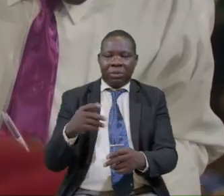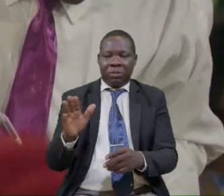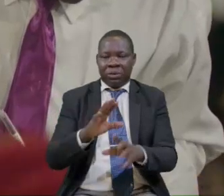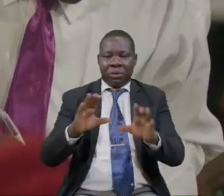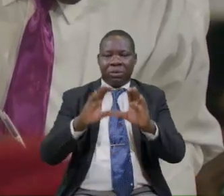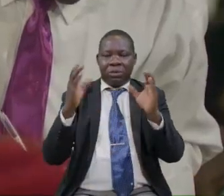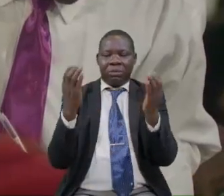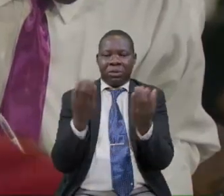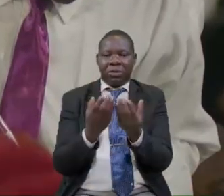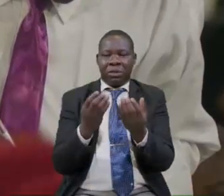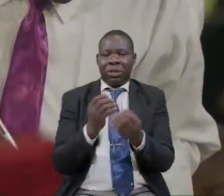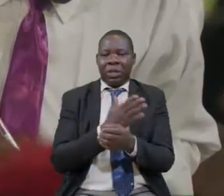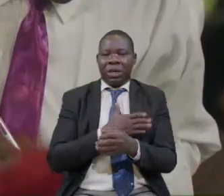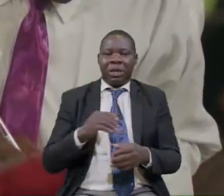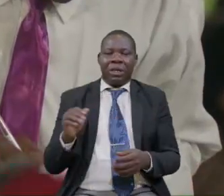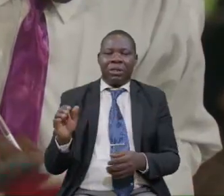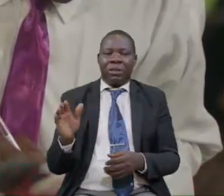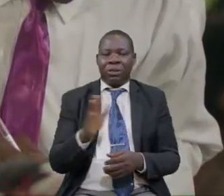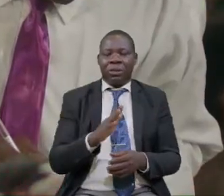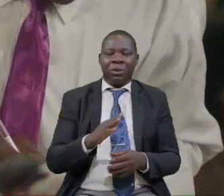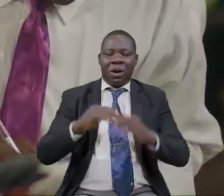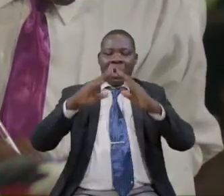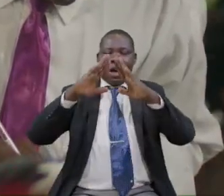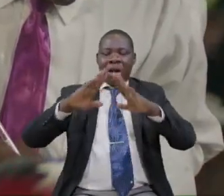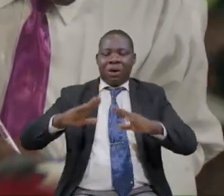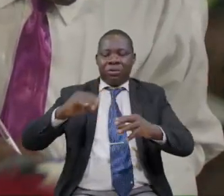and your compound name.